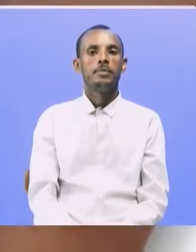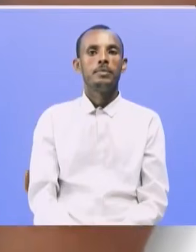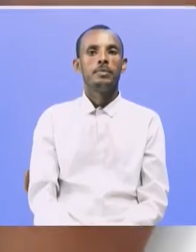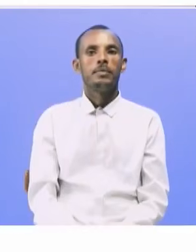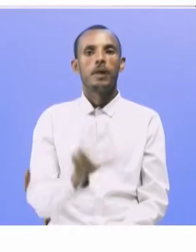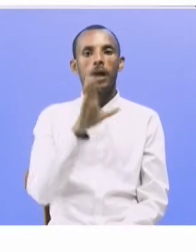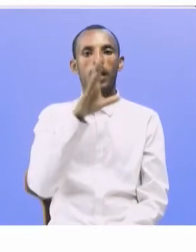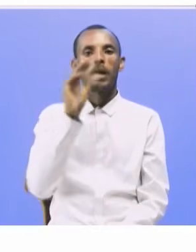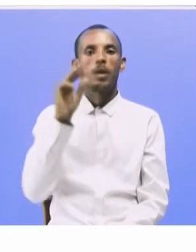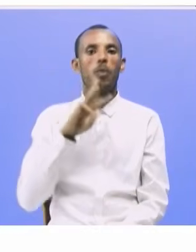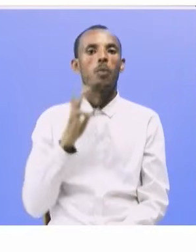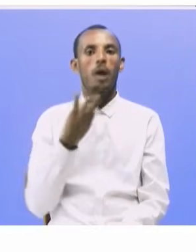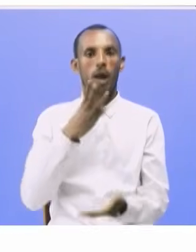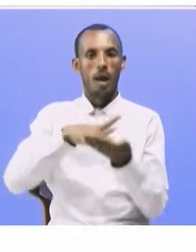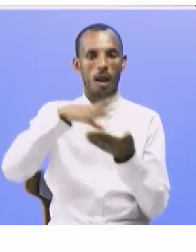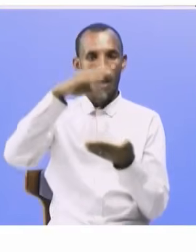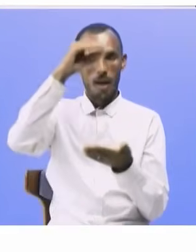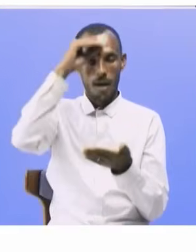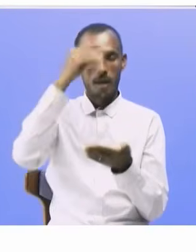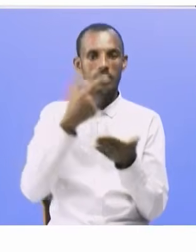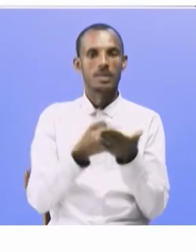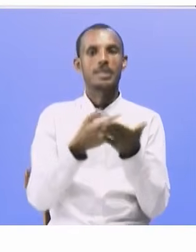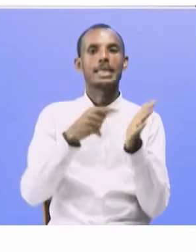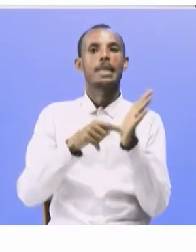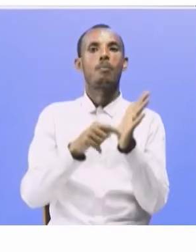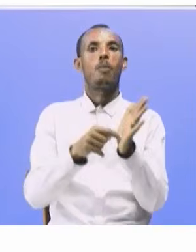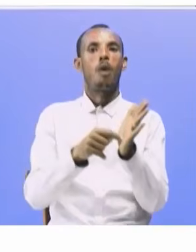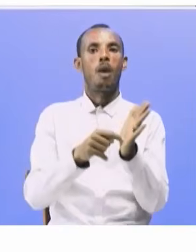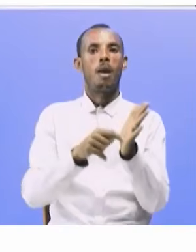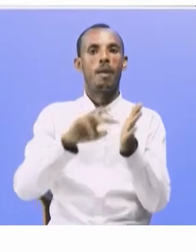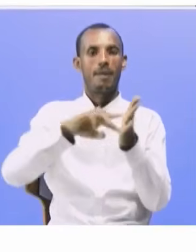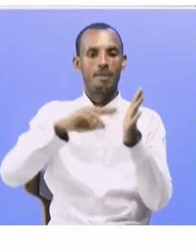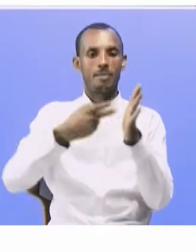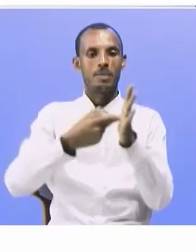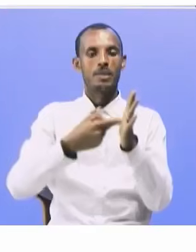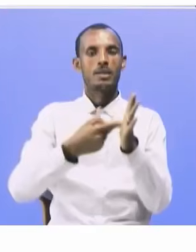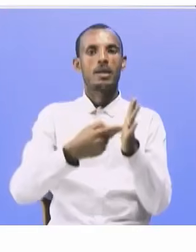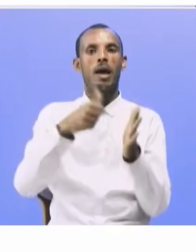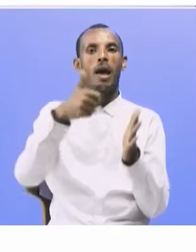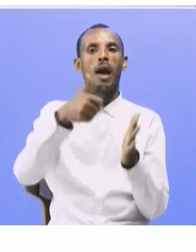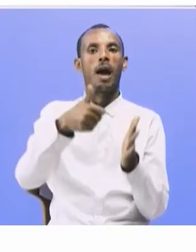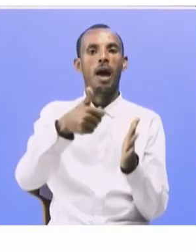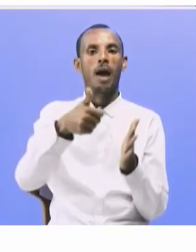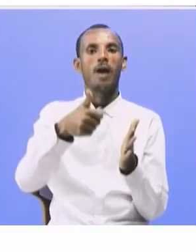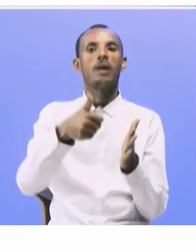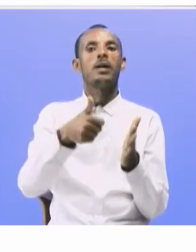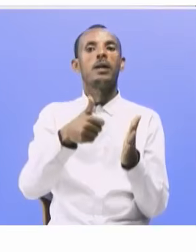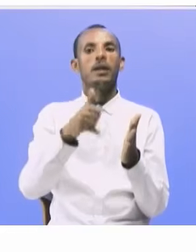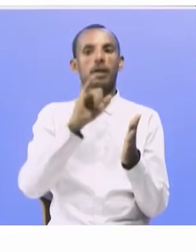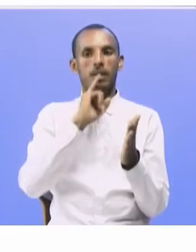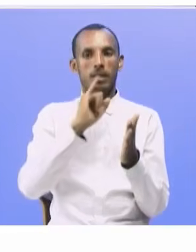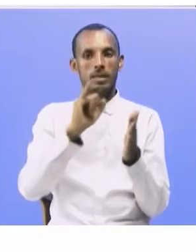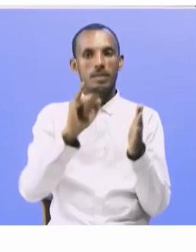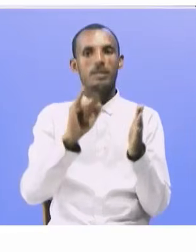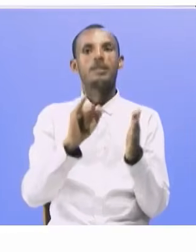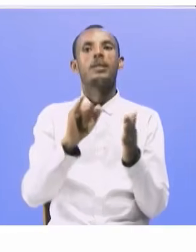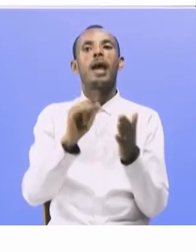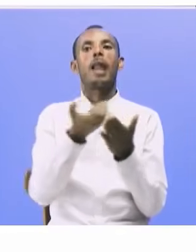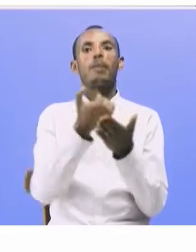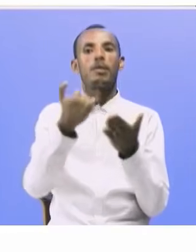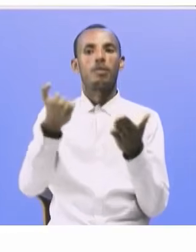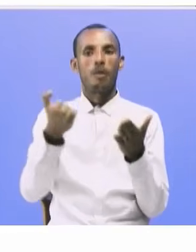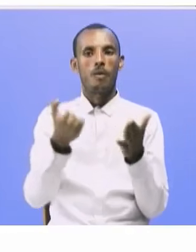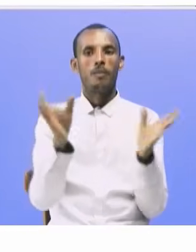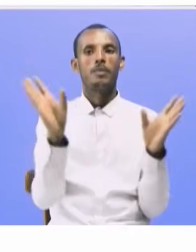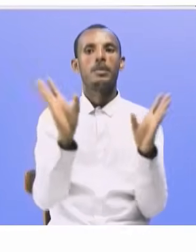And we have also seen this symbol. The meaning of this one, this means A is an element of A, and we have seen